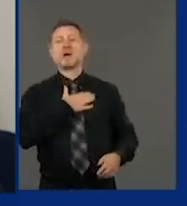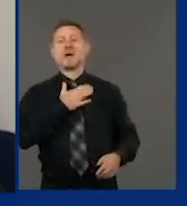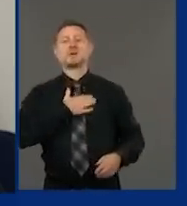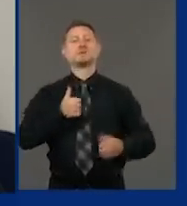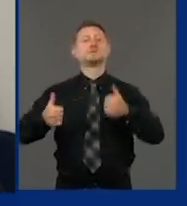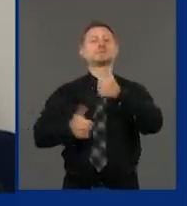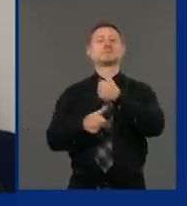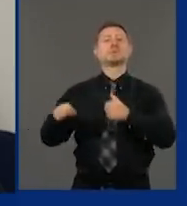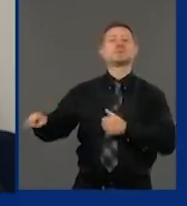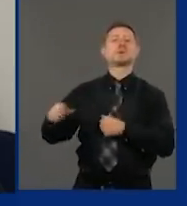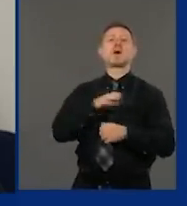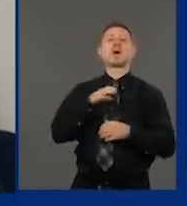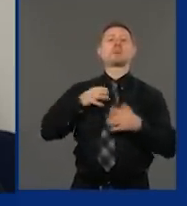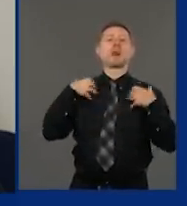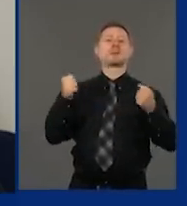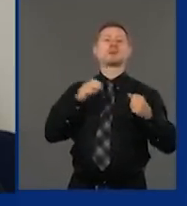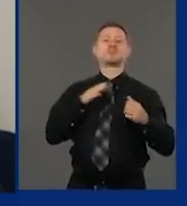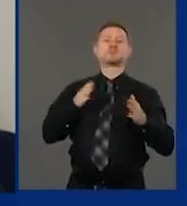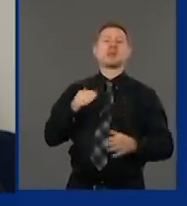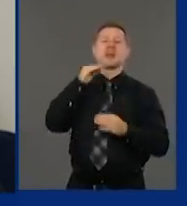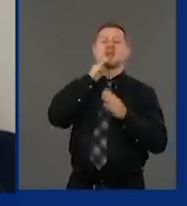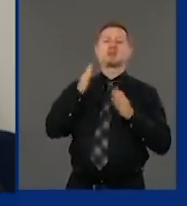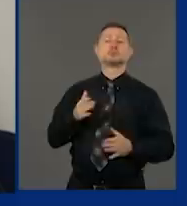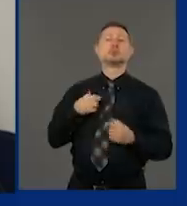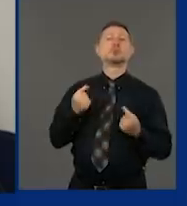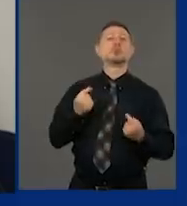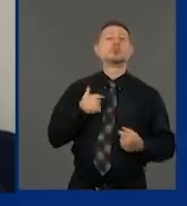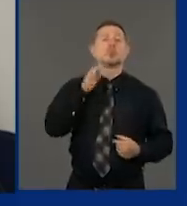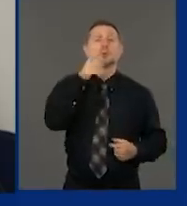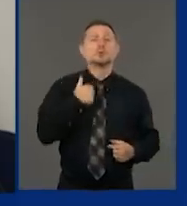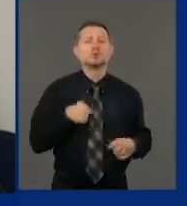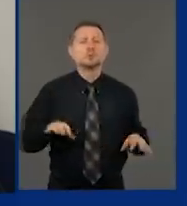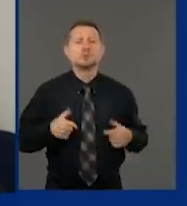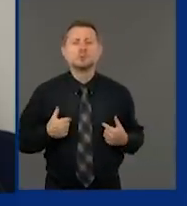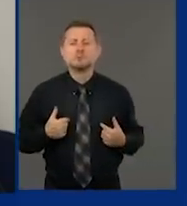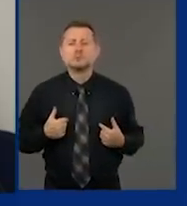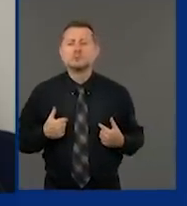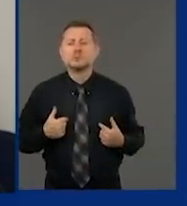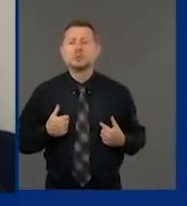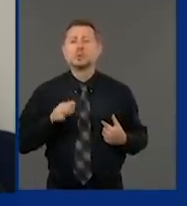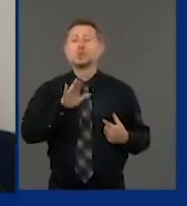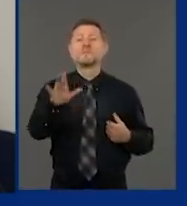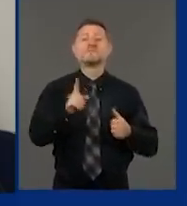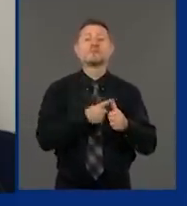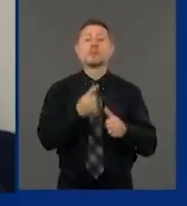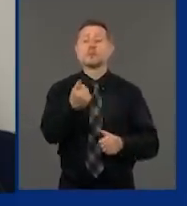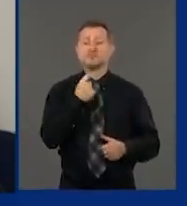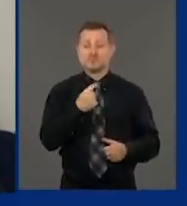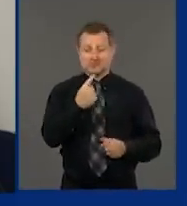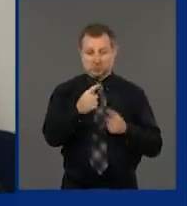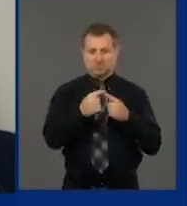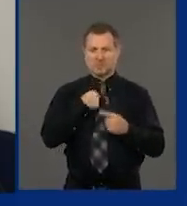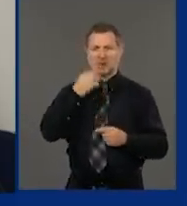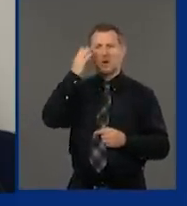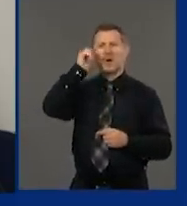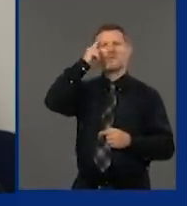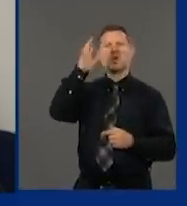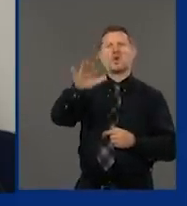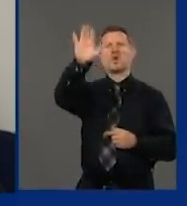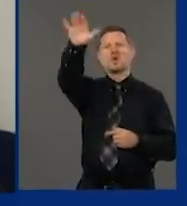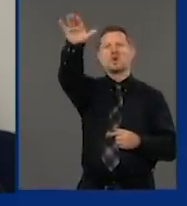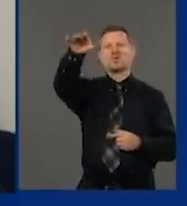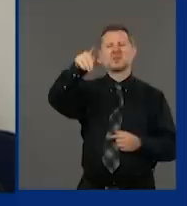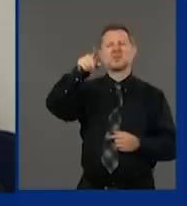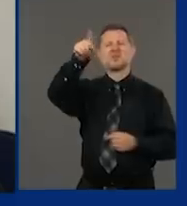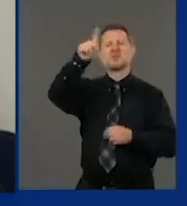is lying about the coronavirus, you know what your first question would be? Governor, if